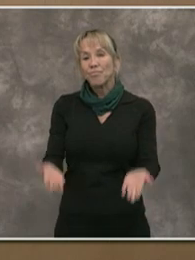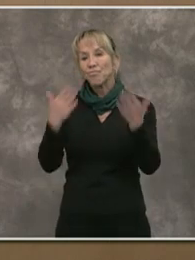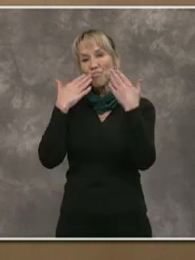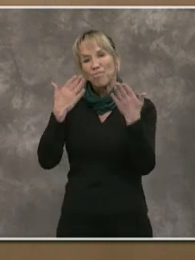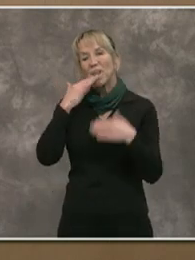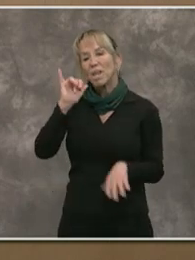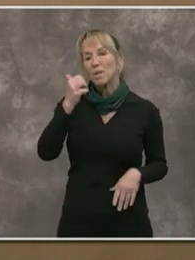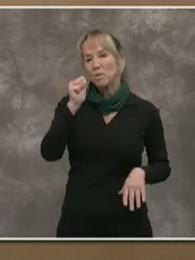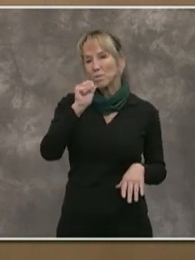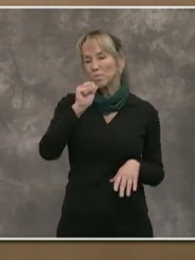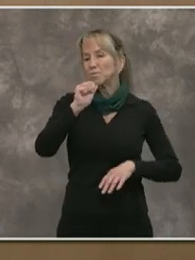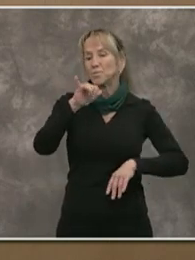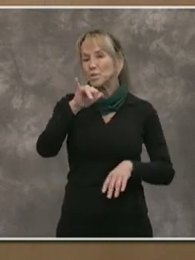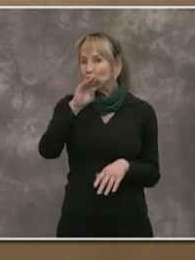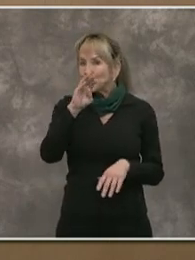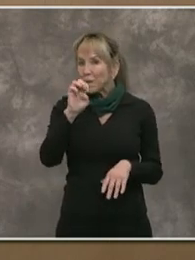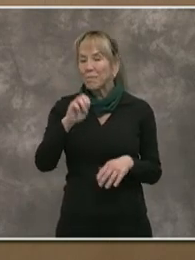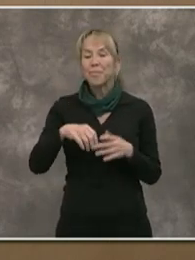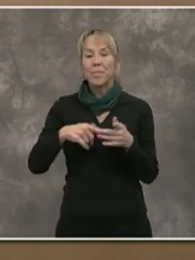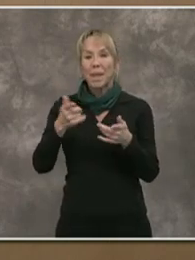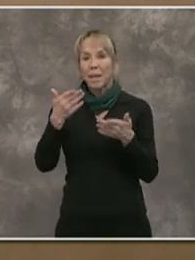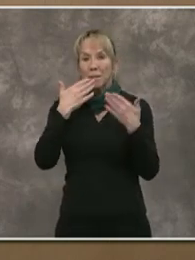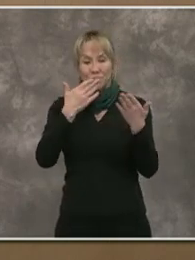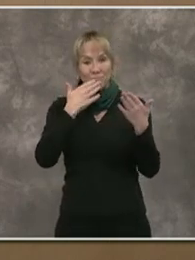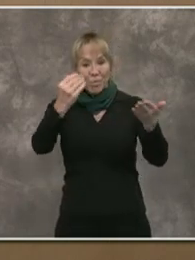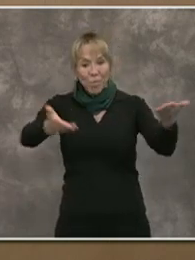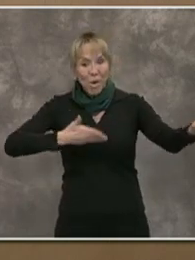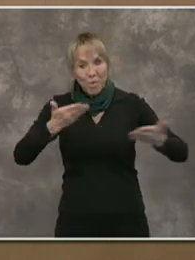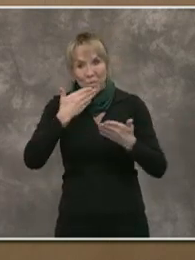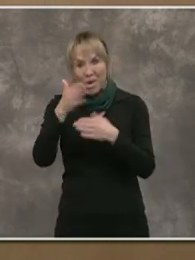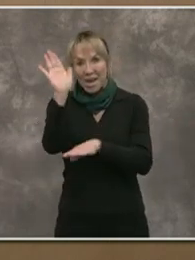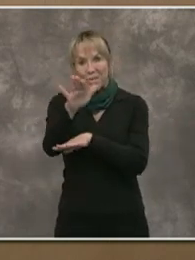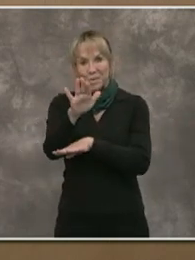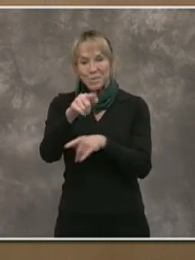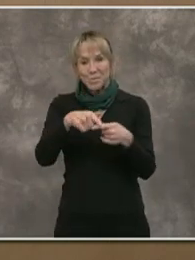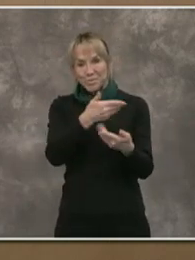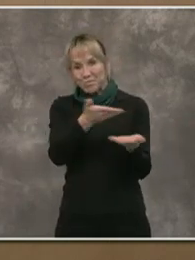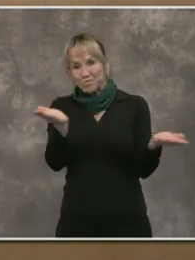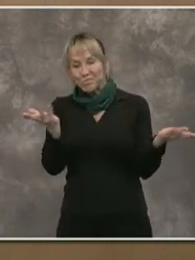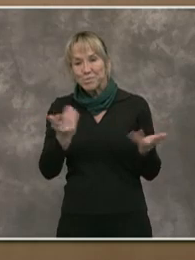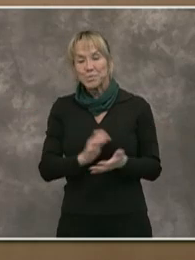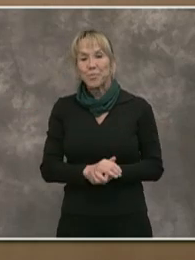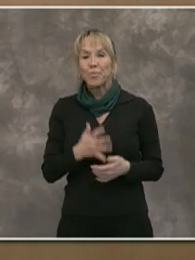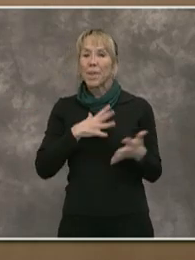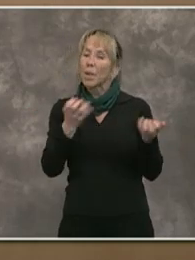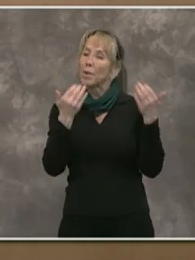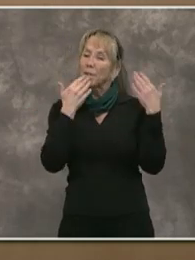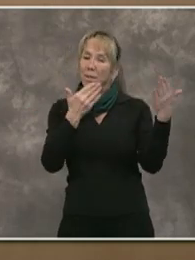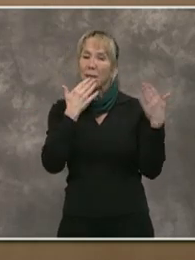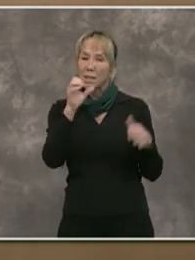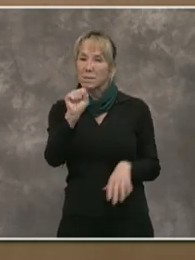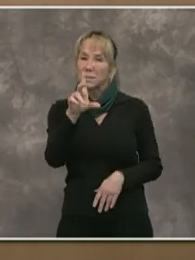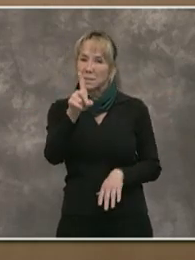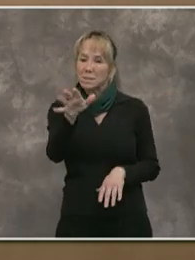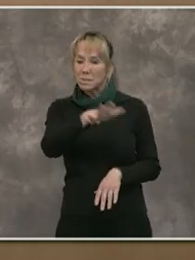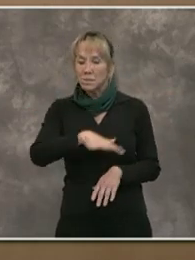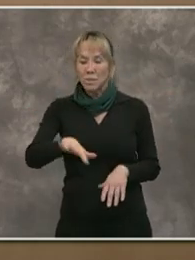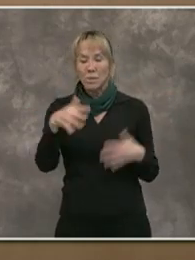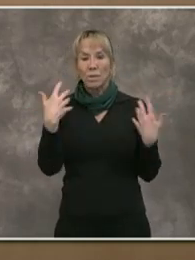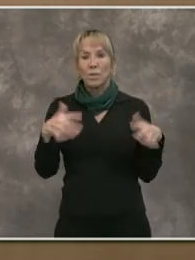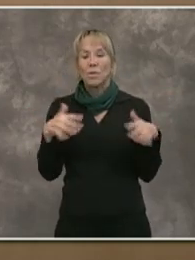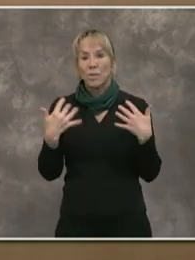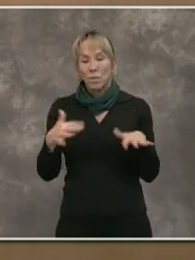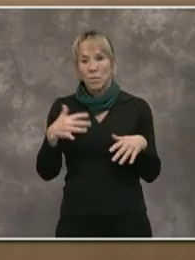Thank you, Jamie, and welcome and good afternoon to everyone. I would like to thank San Diego residents for doing your